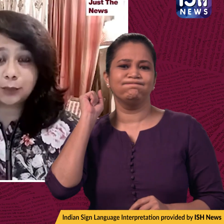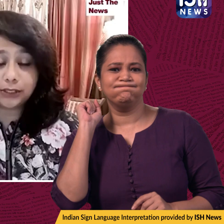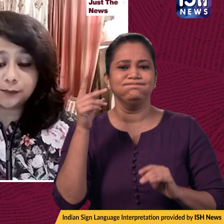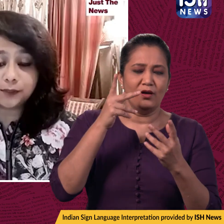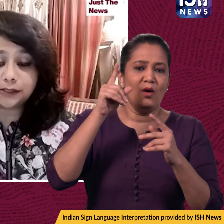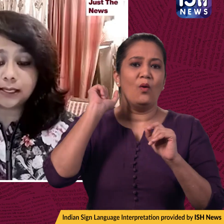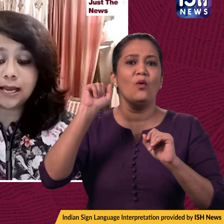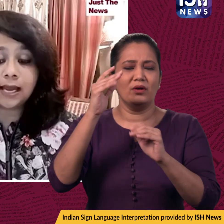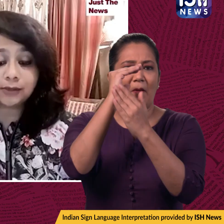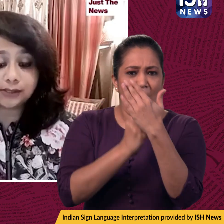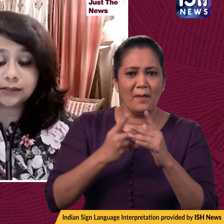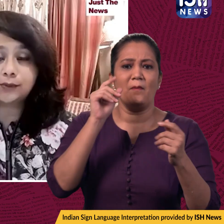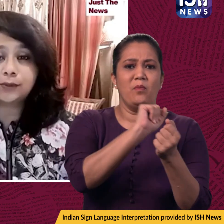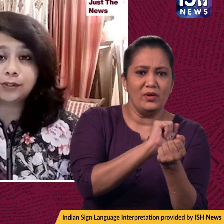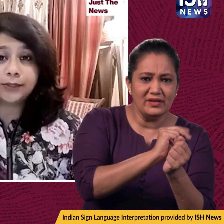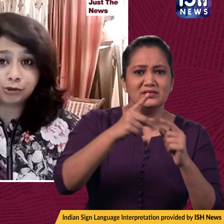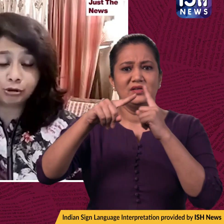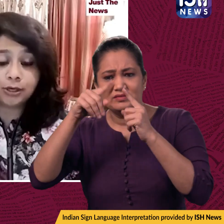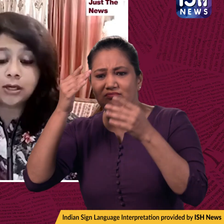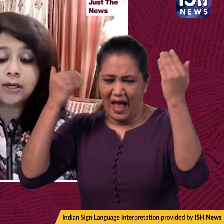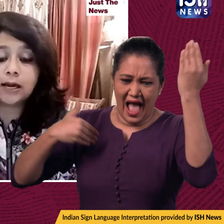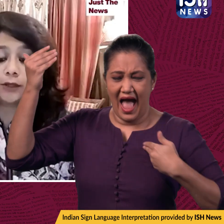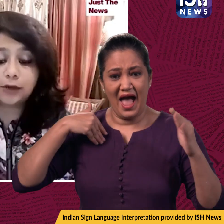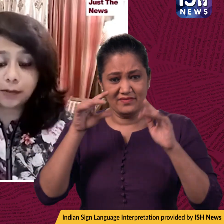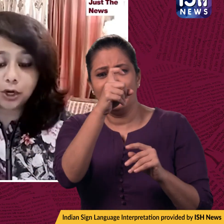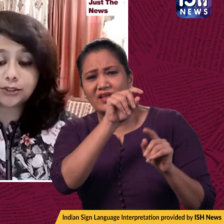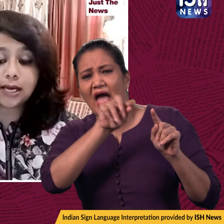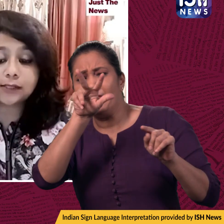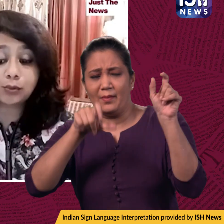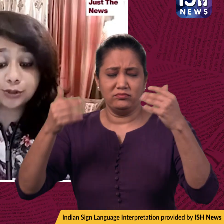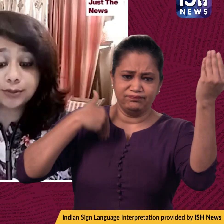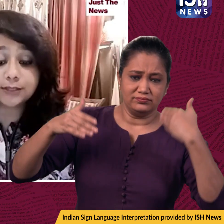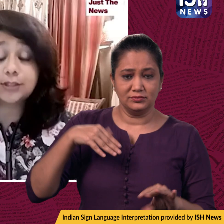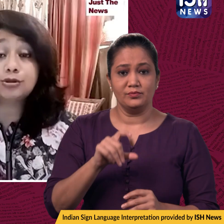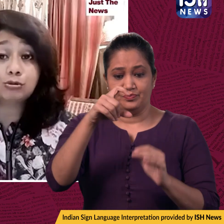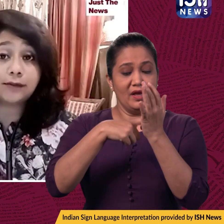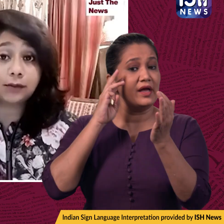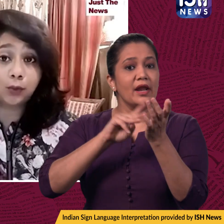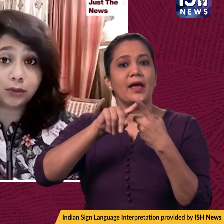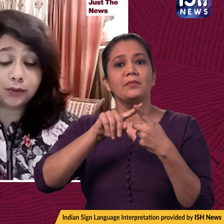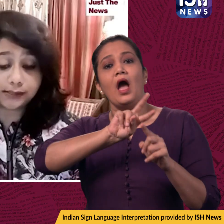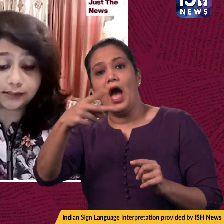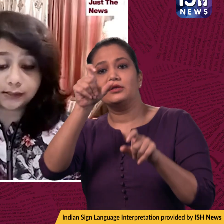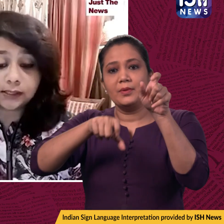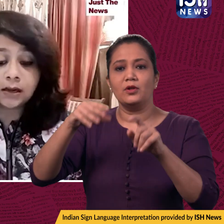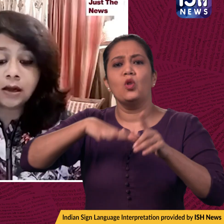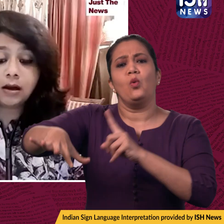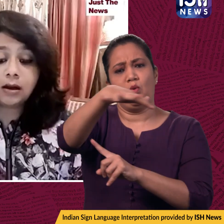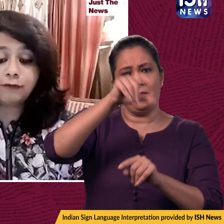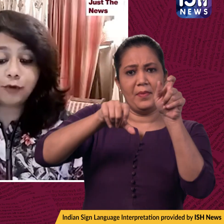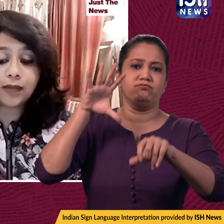to 8 police personnel and residents were also injured. Now, the crime branch has also arrested 2 other local